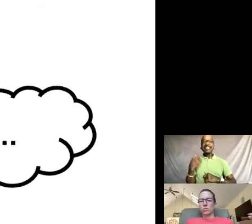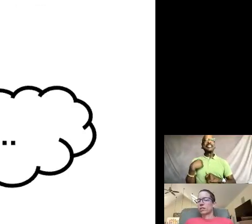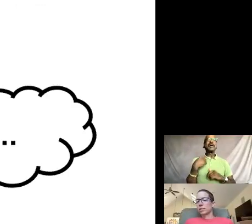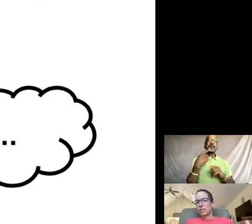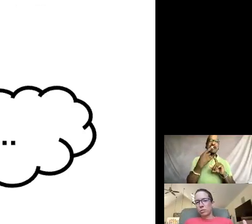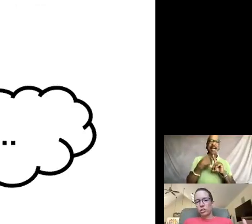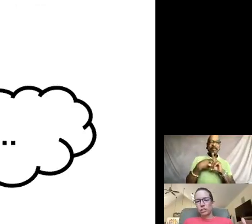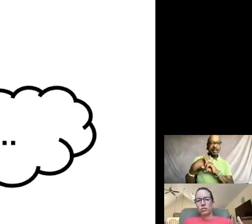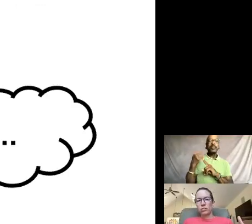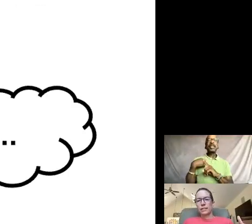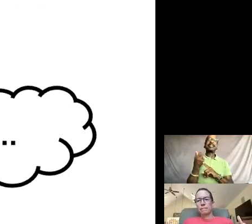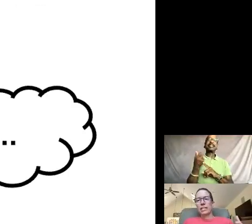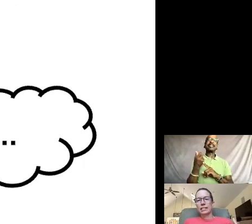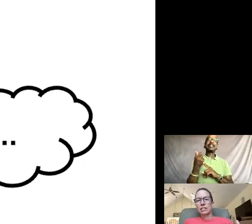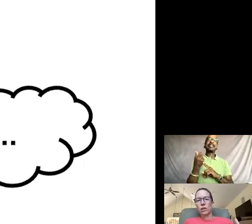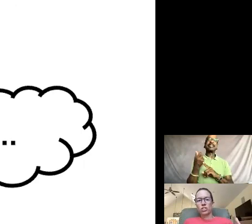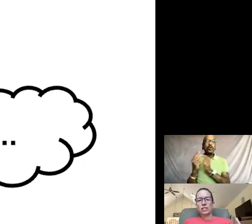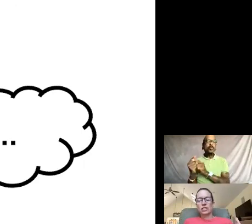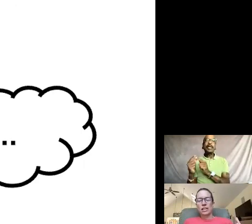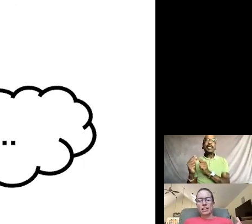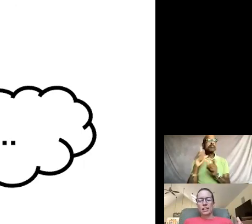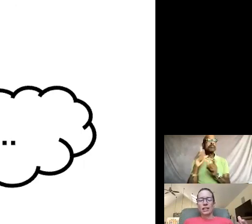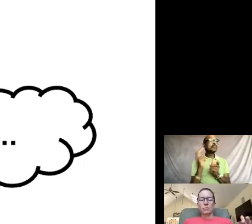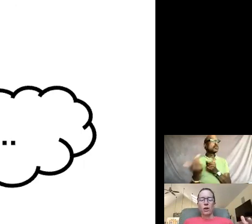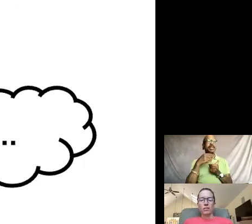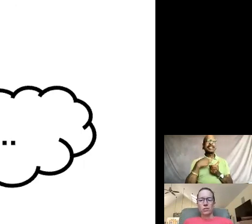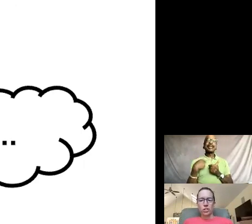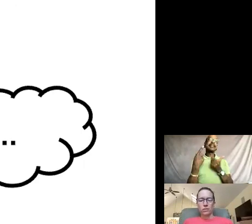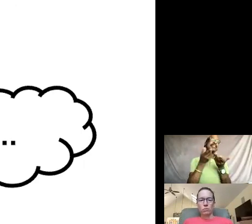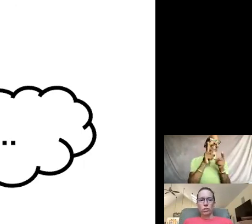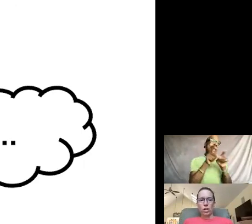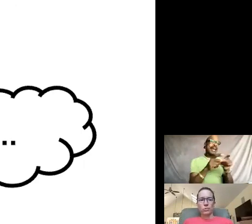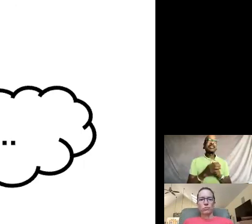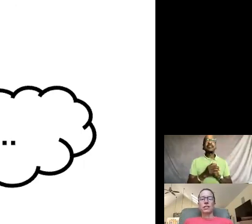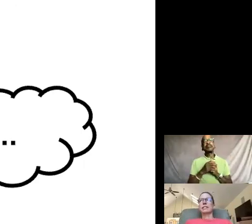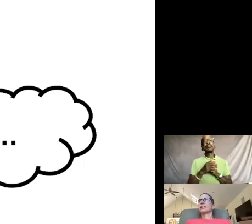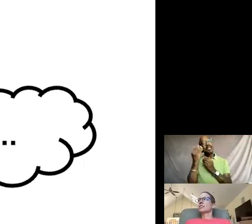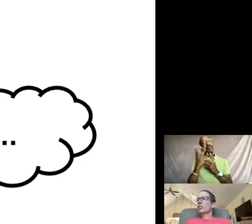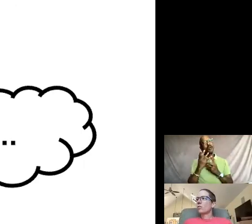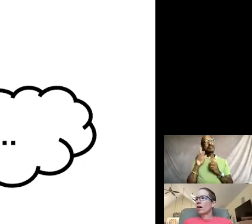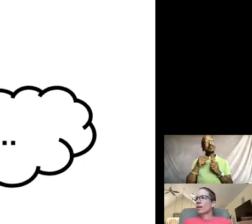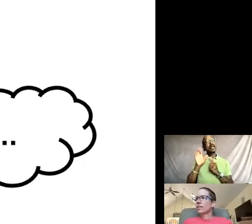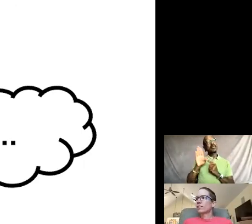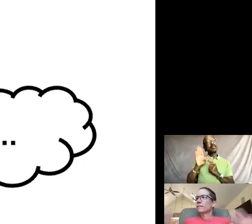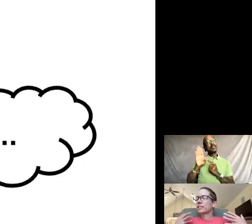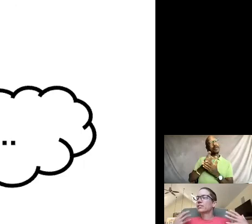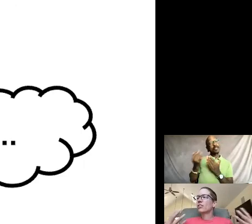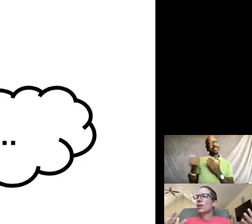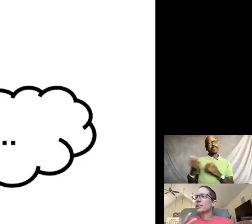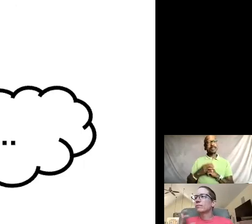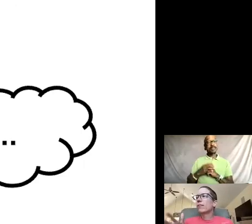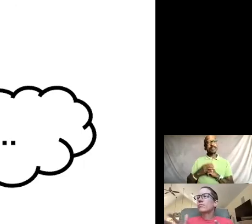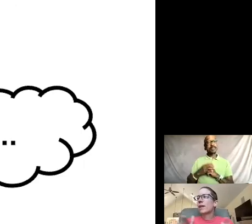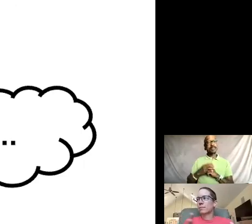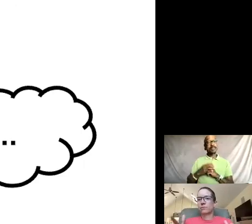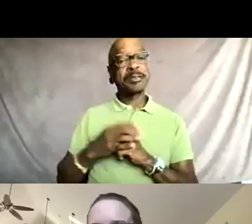to us about the real estate projects they're doing and asking questions. And part of the origin of this workshop was realizing it's so hard. It's so hard